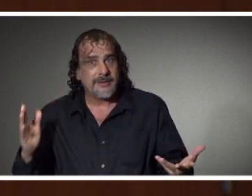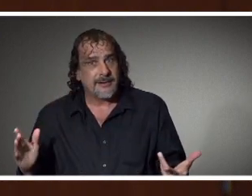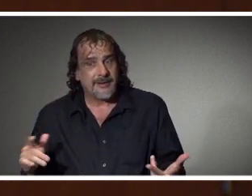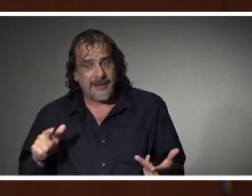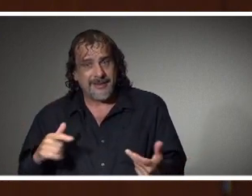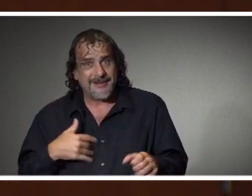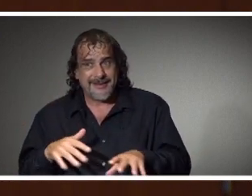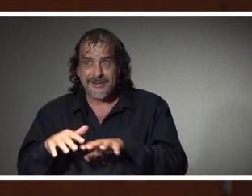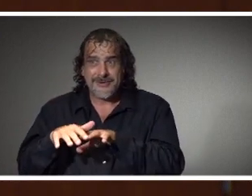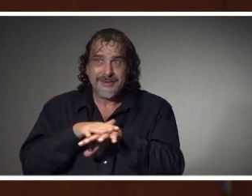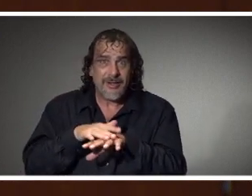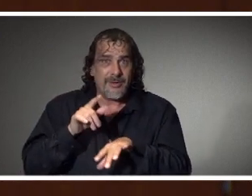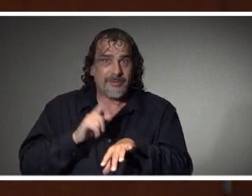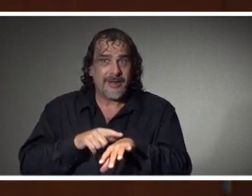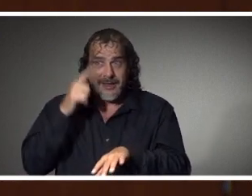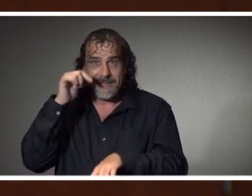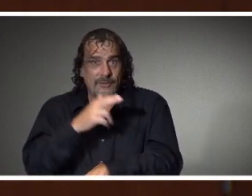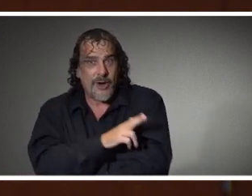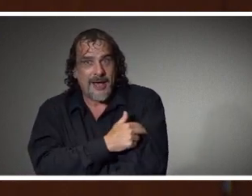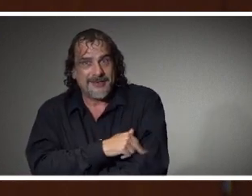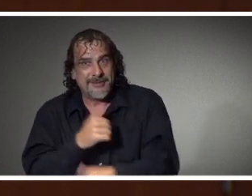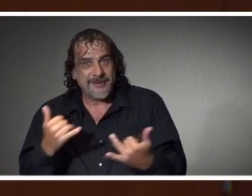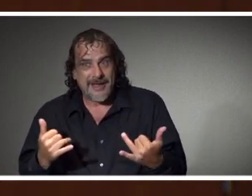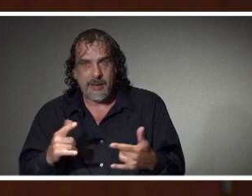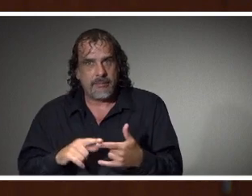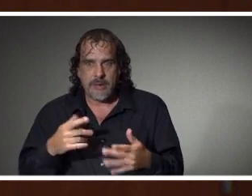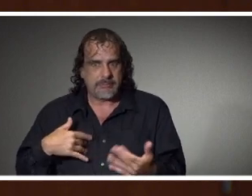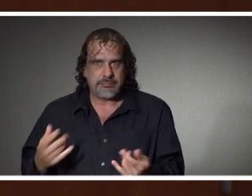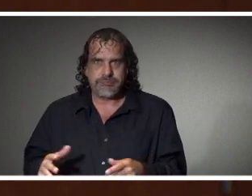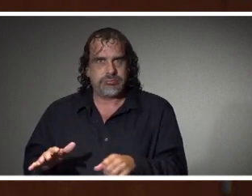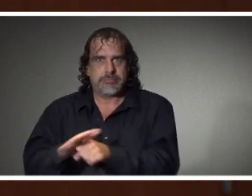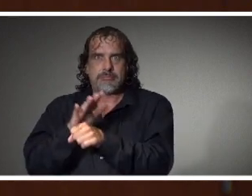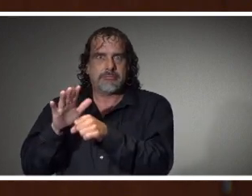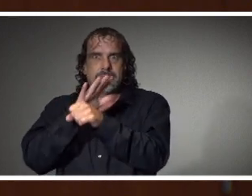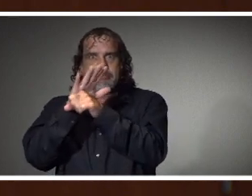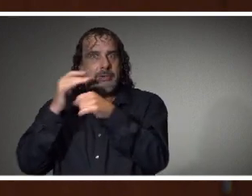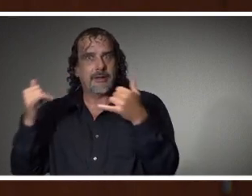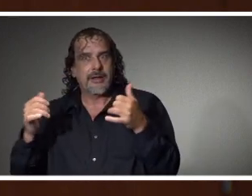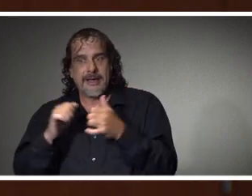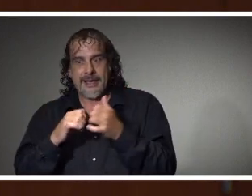season for hospitalizations. And it's going to be even more tight going into the fall. There's no